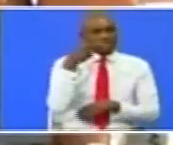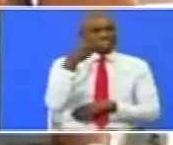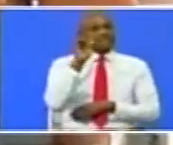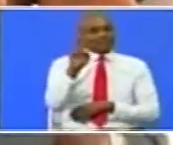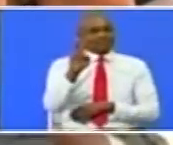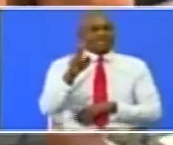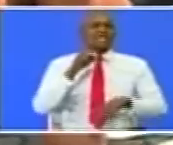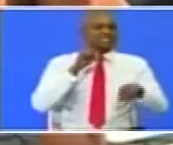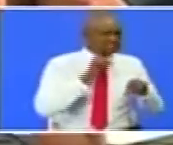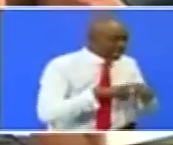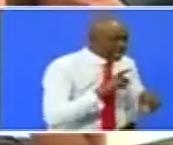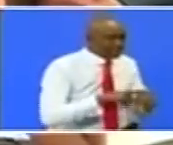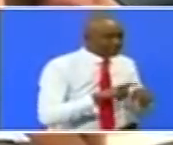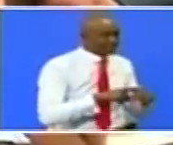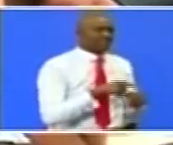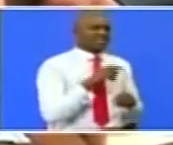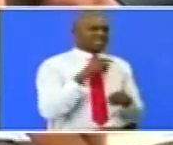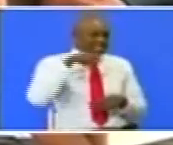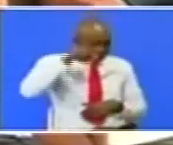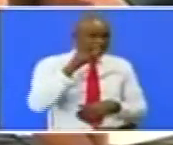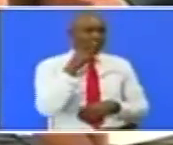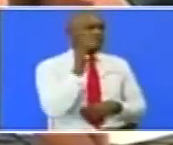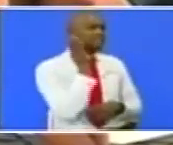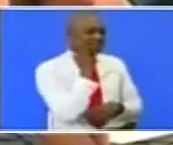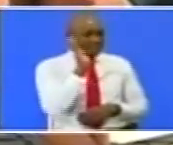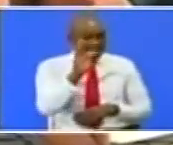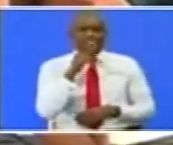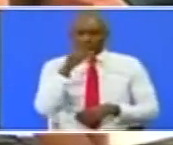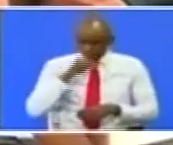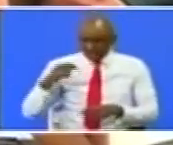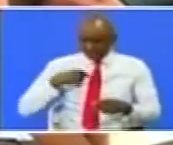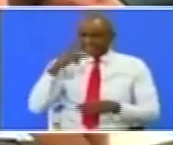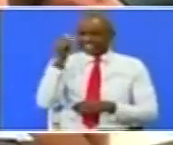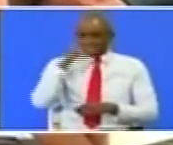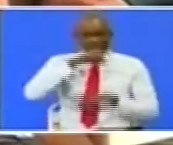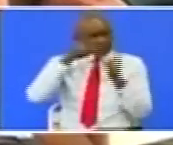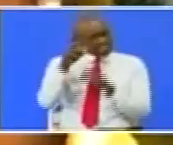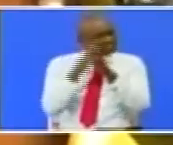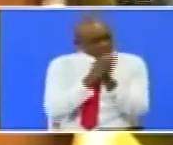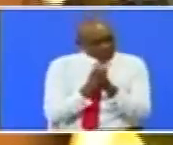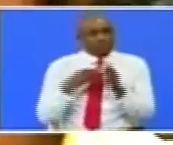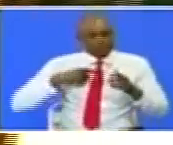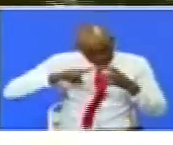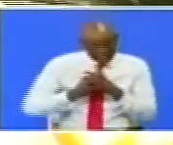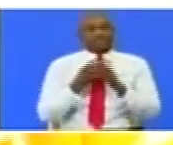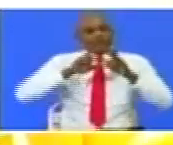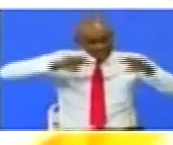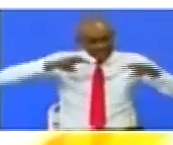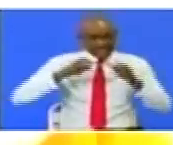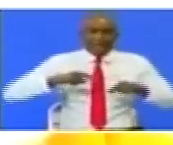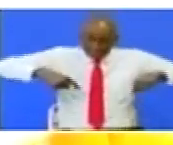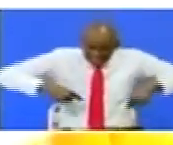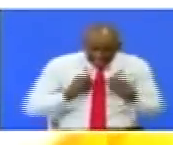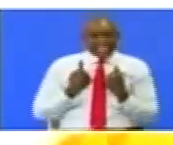After Elijah's mom informed KTN News about the happenings at Naramat, we decided to investigate. I